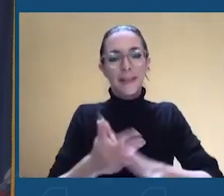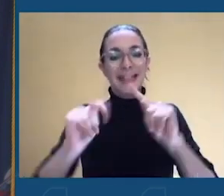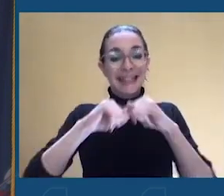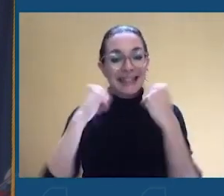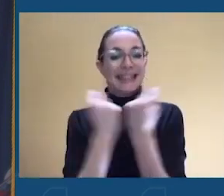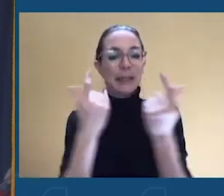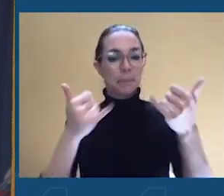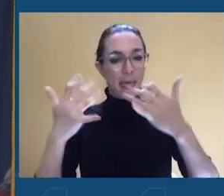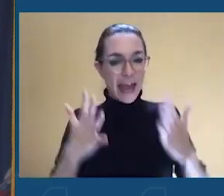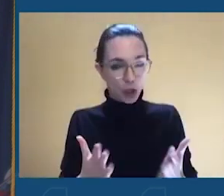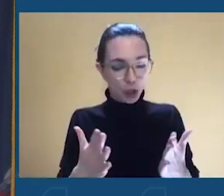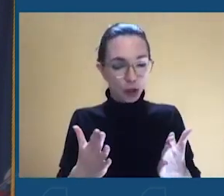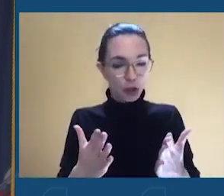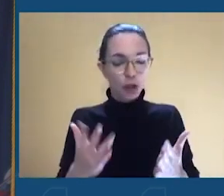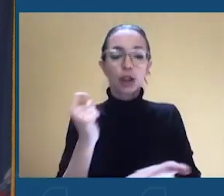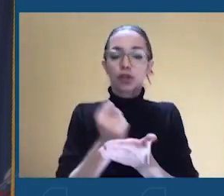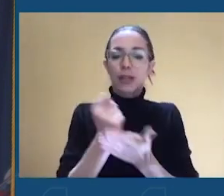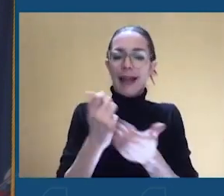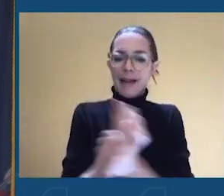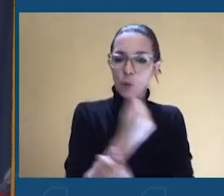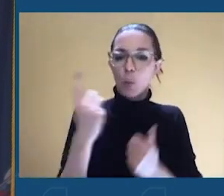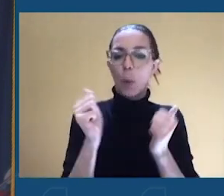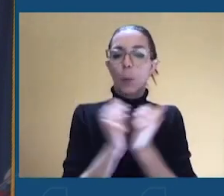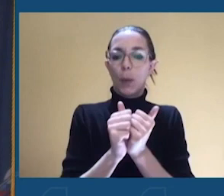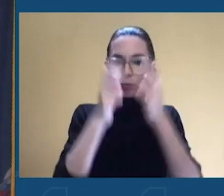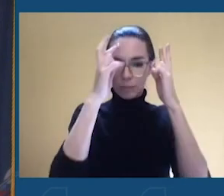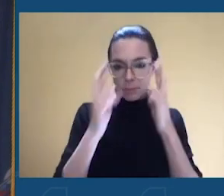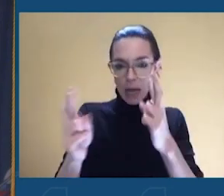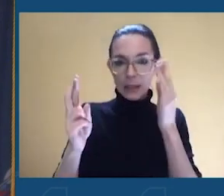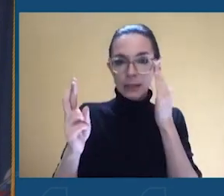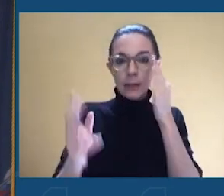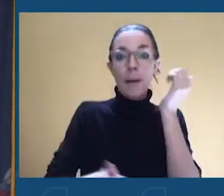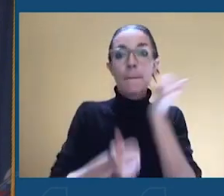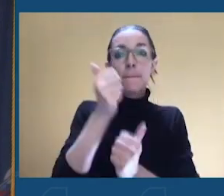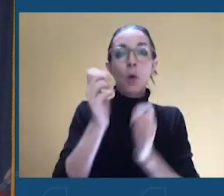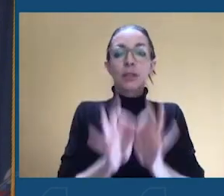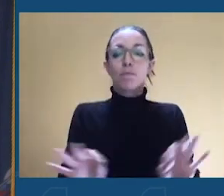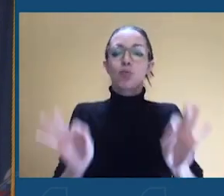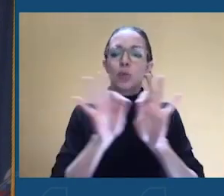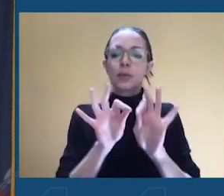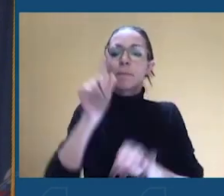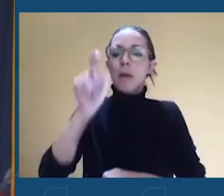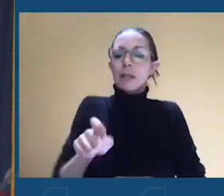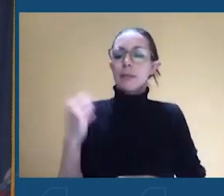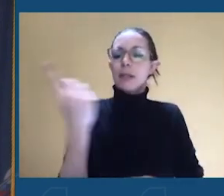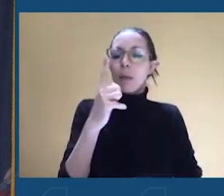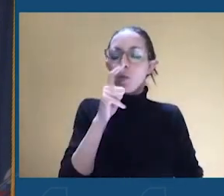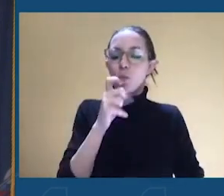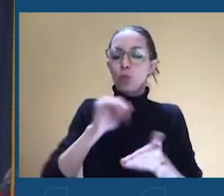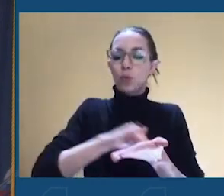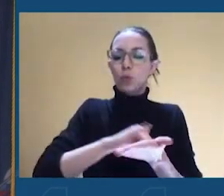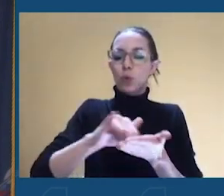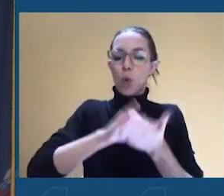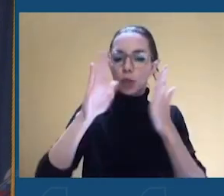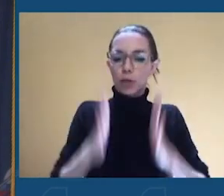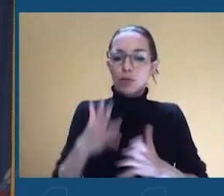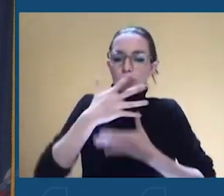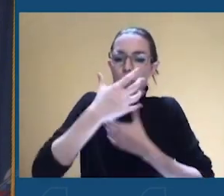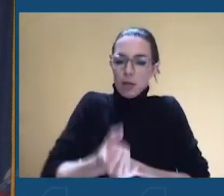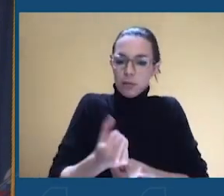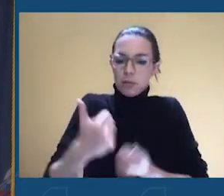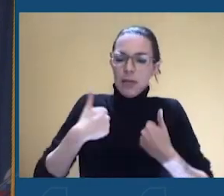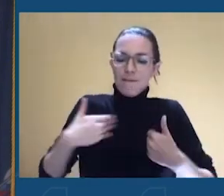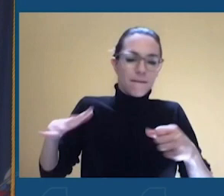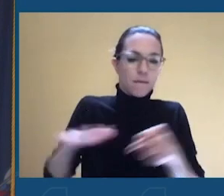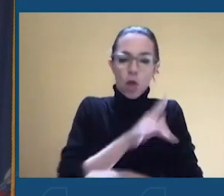with respect. And most important, they must be someone that New Yorkers trust and have absolute confidence in.